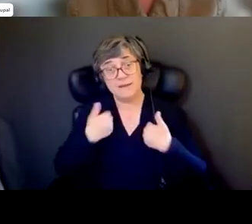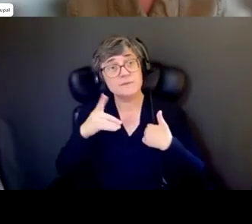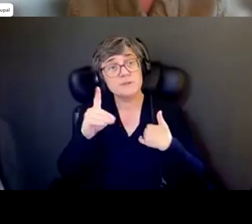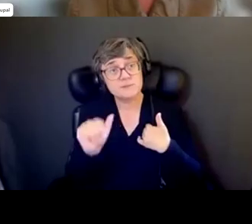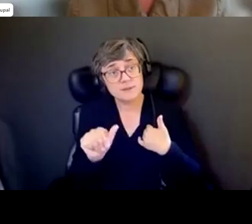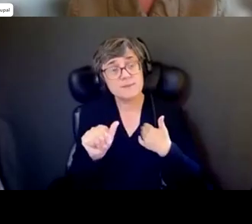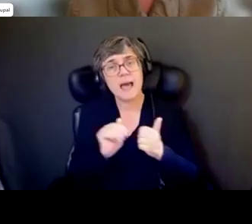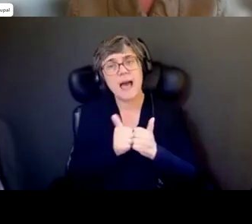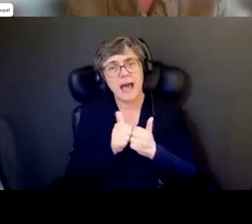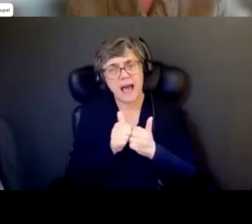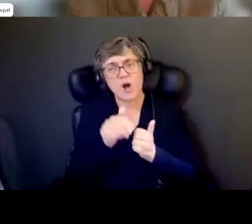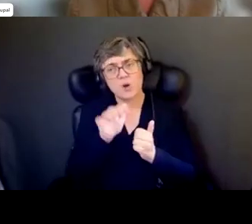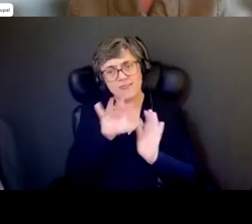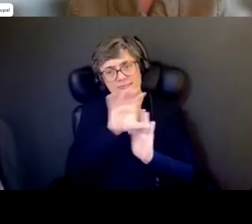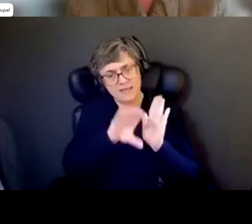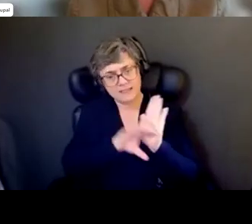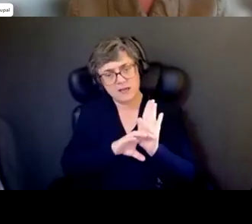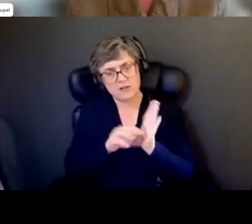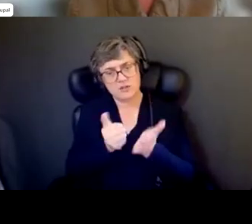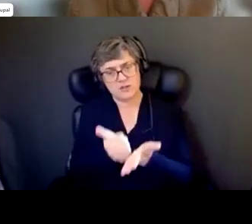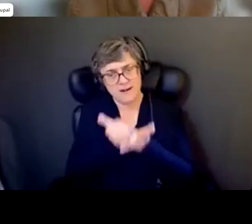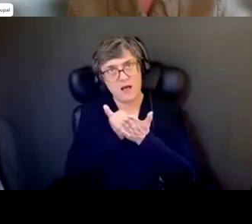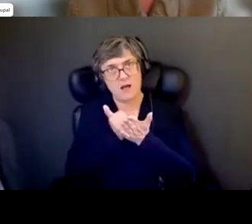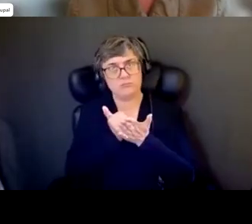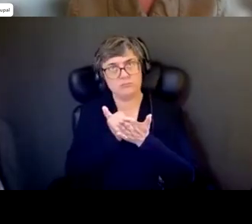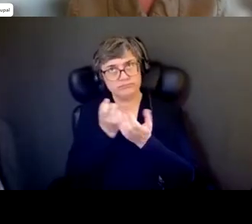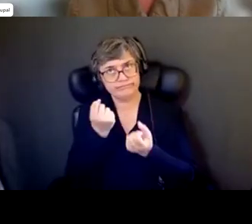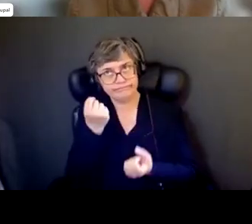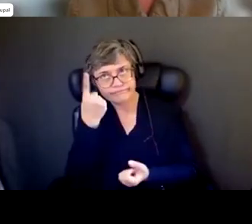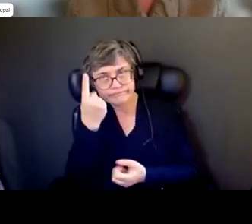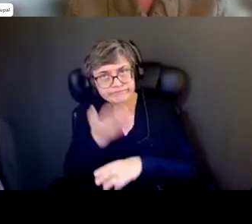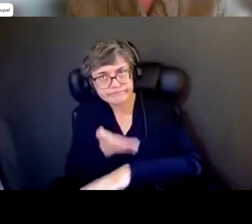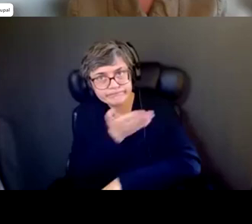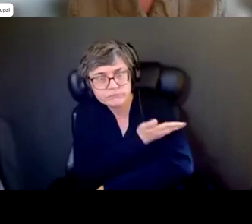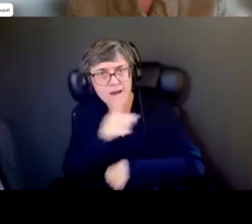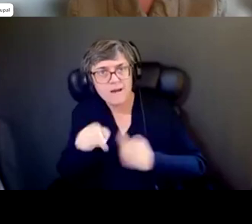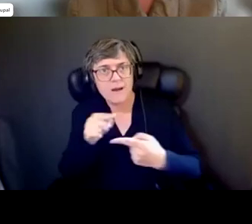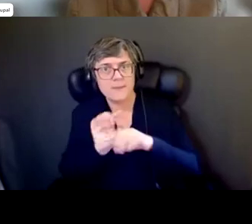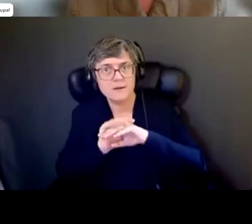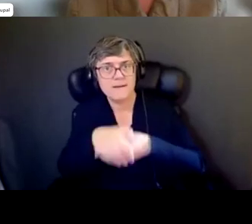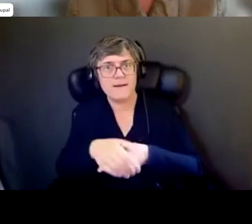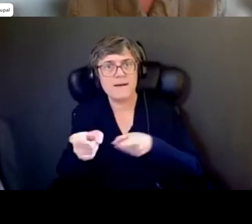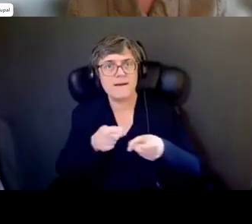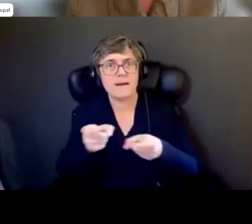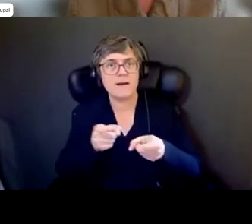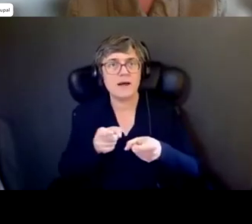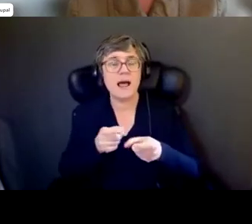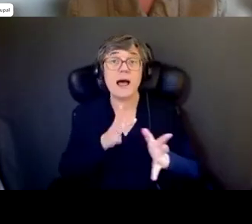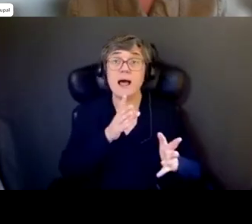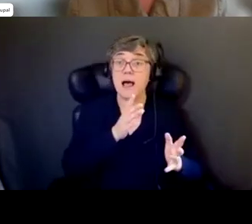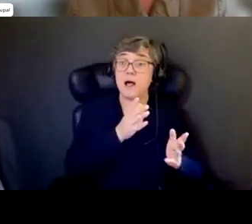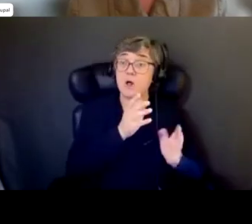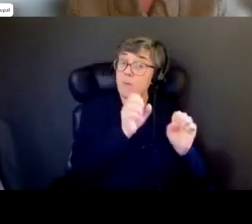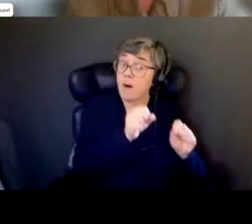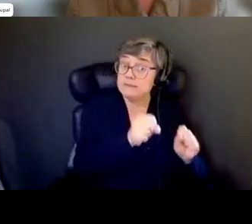can that help strengthen our understanding and our response to coercive control? And then how does a potential convention on the rights of older people fit